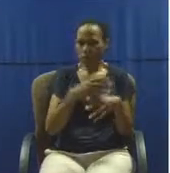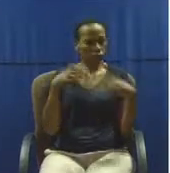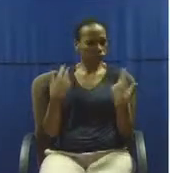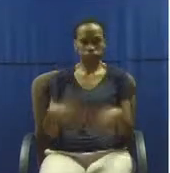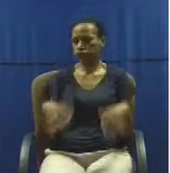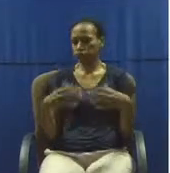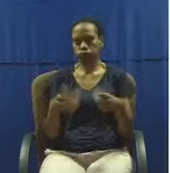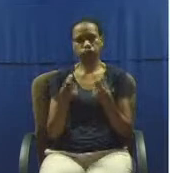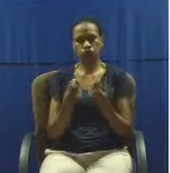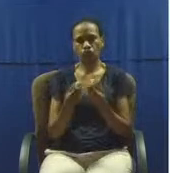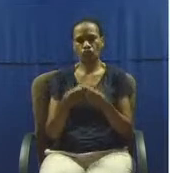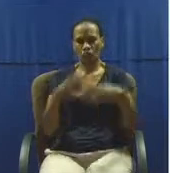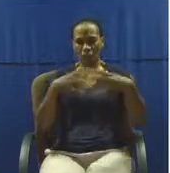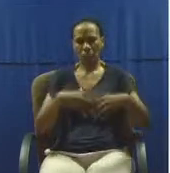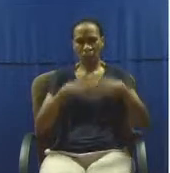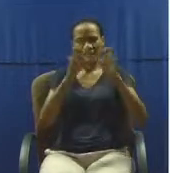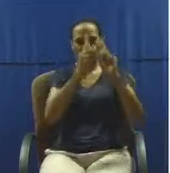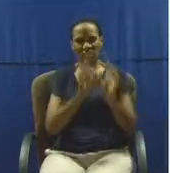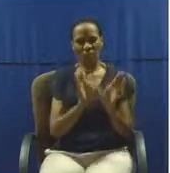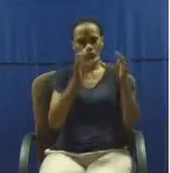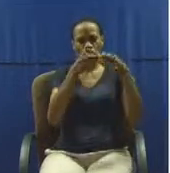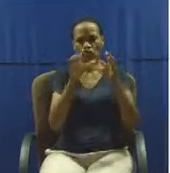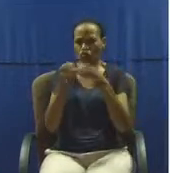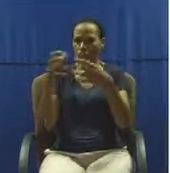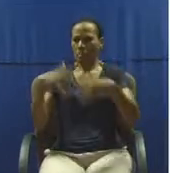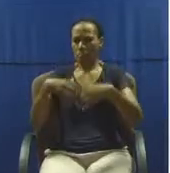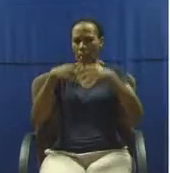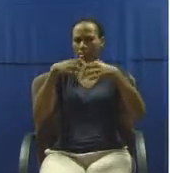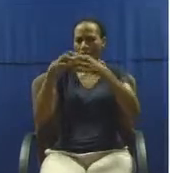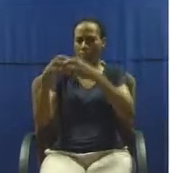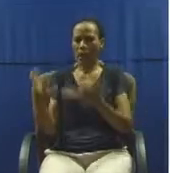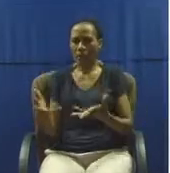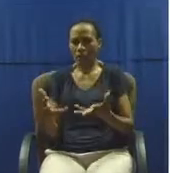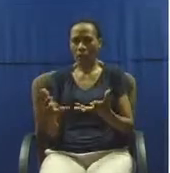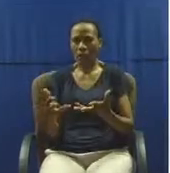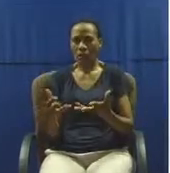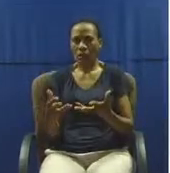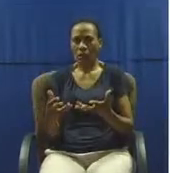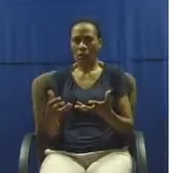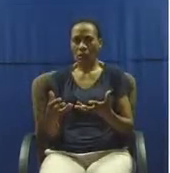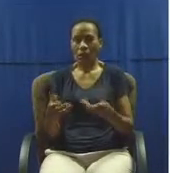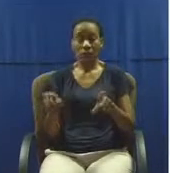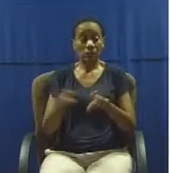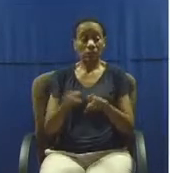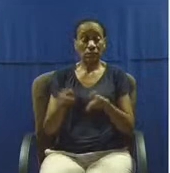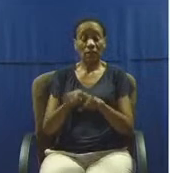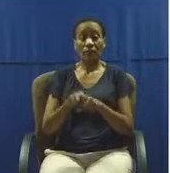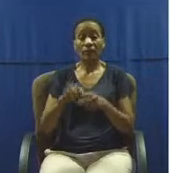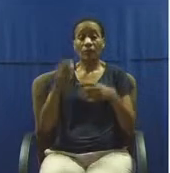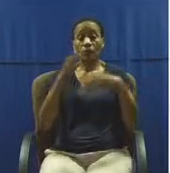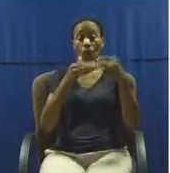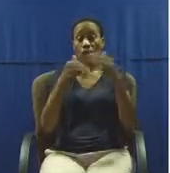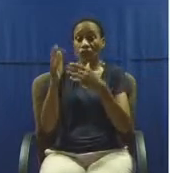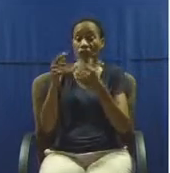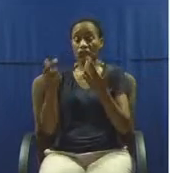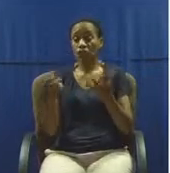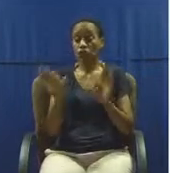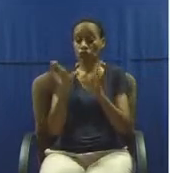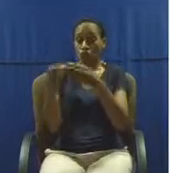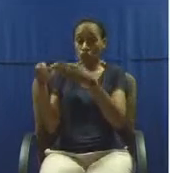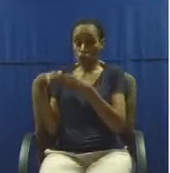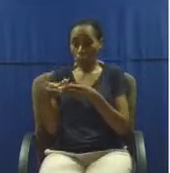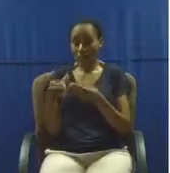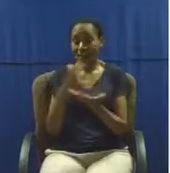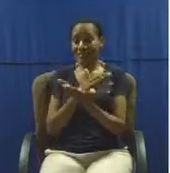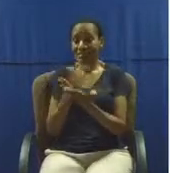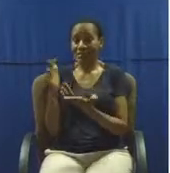work, setting up special units, for instance, for the construction mafia, those who seek to